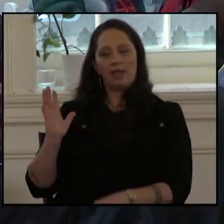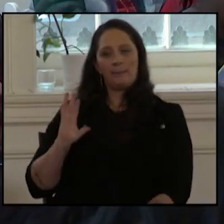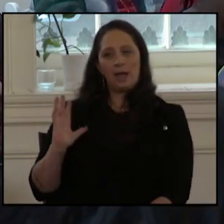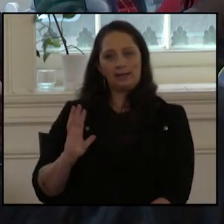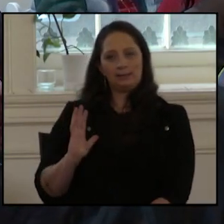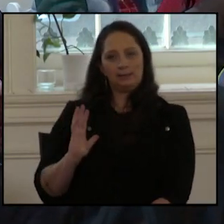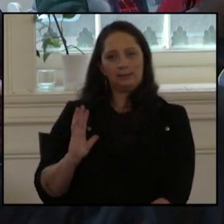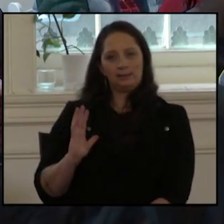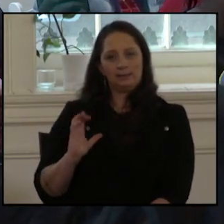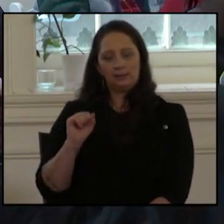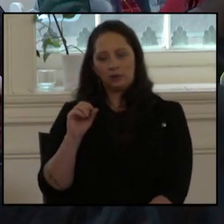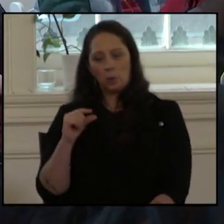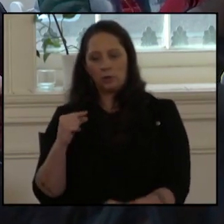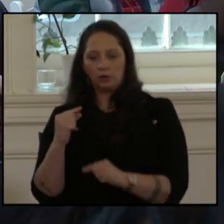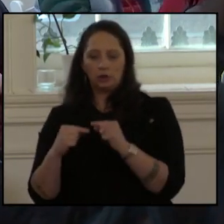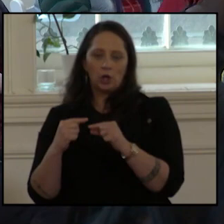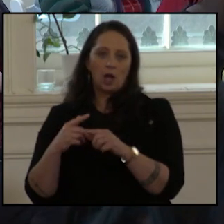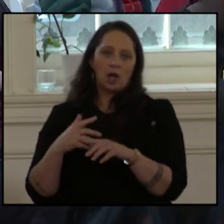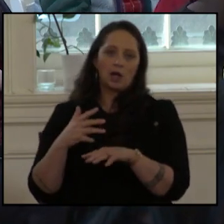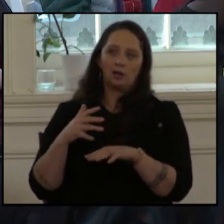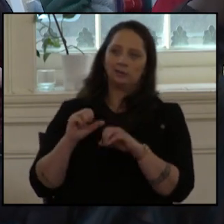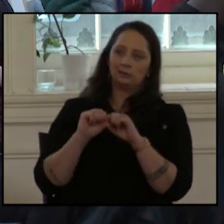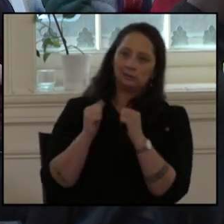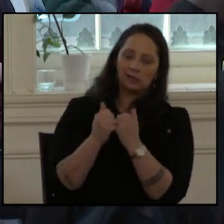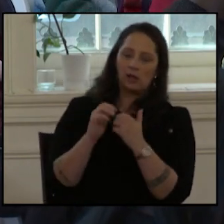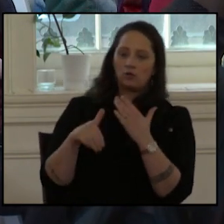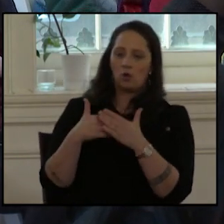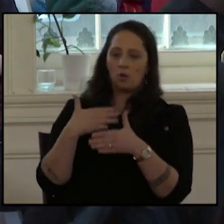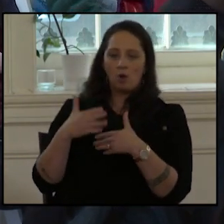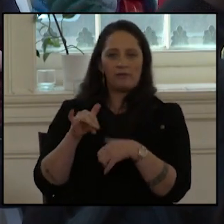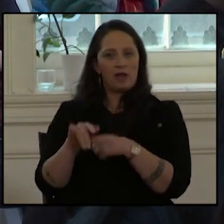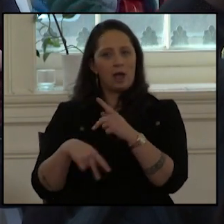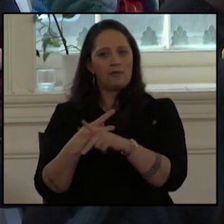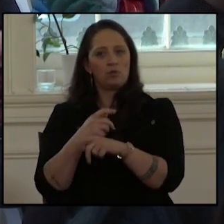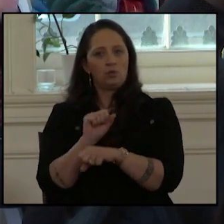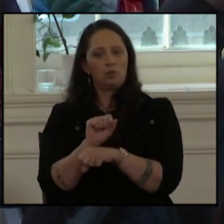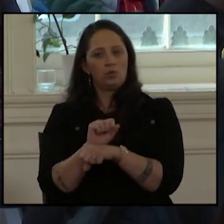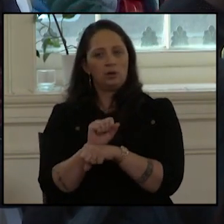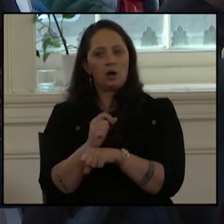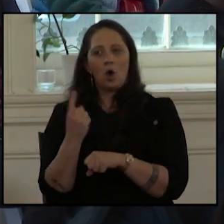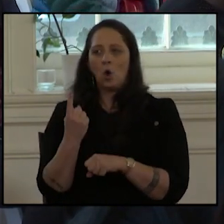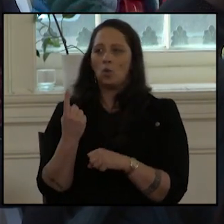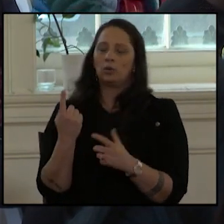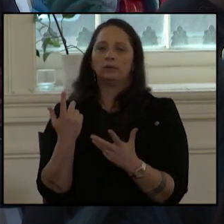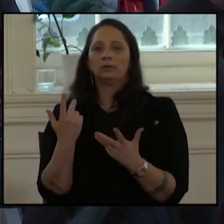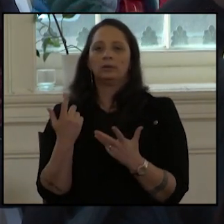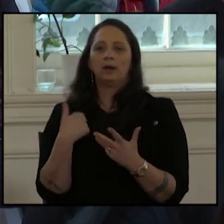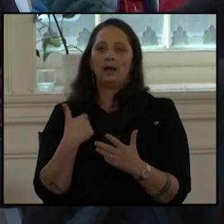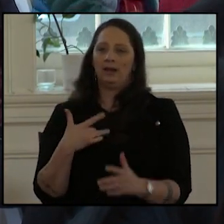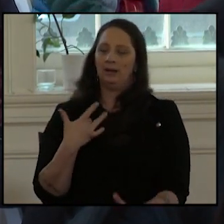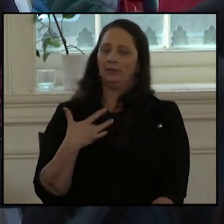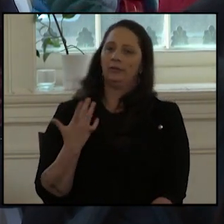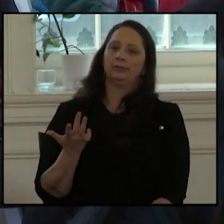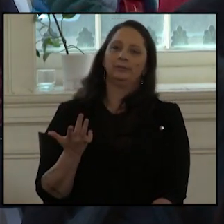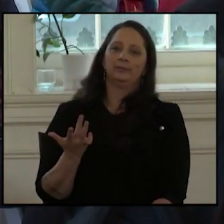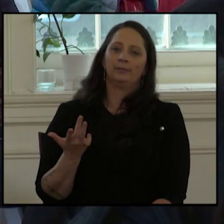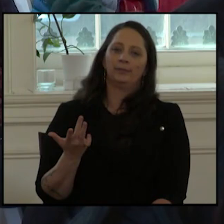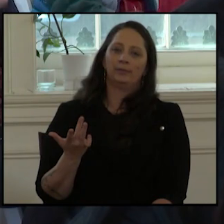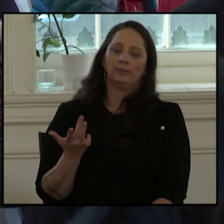so genealogical societies and the whole process of doing that work has always been something that I've looked at